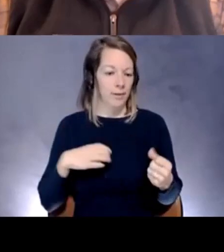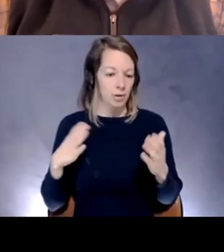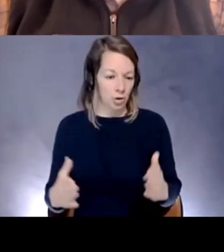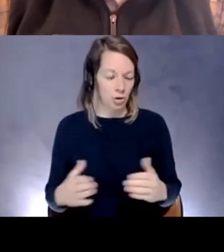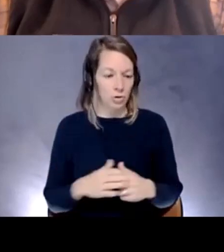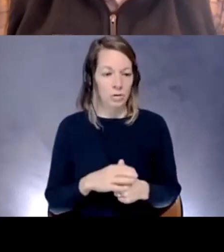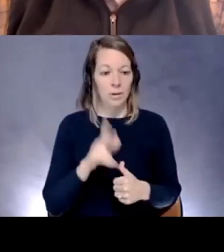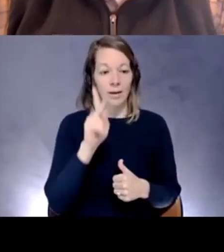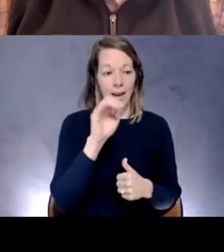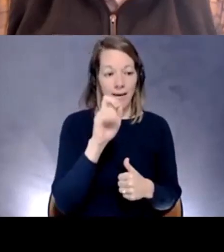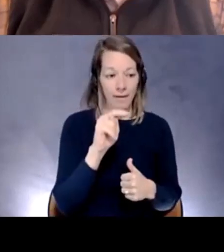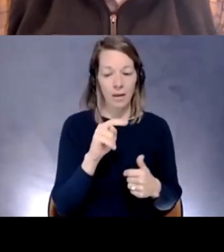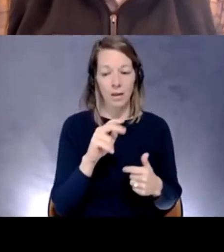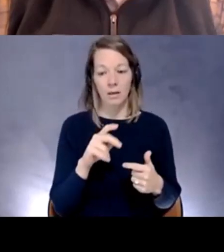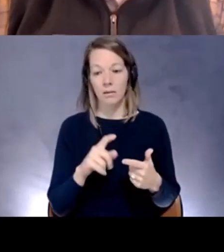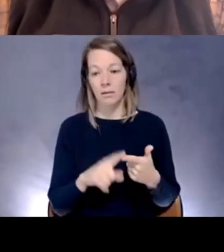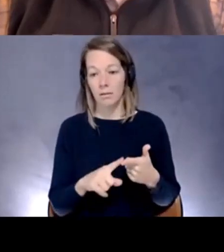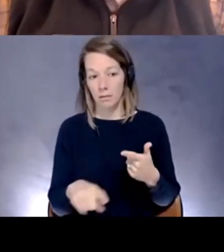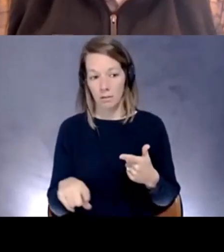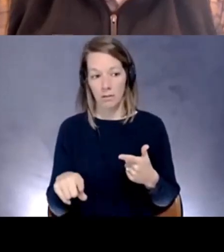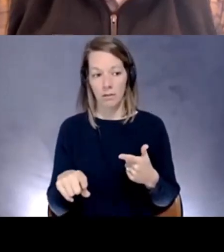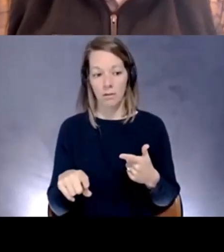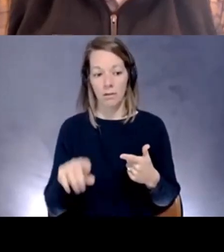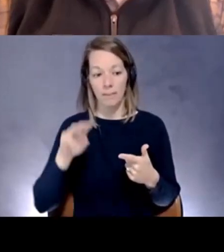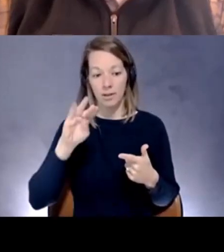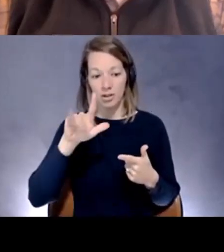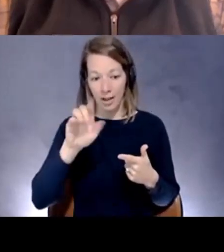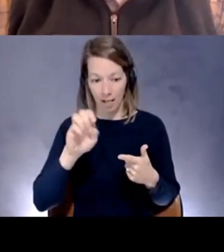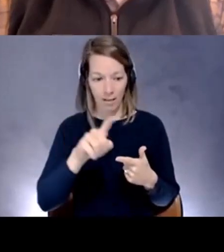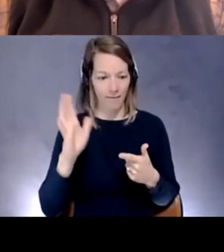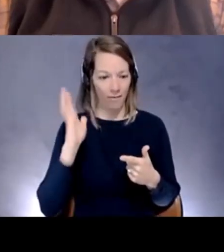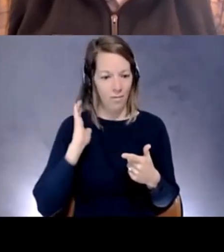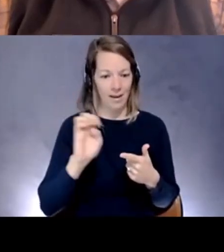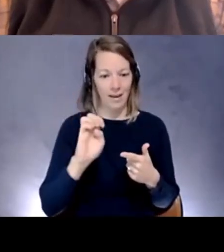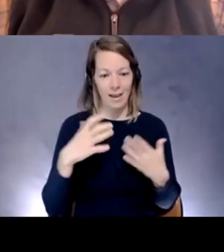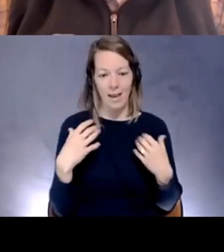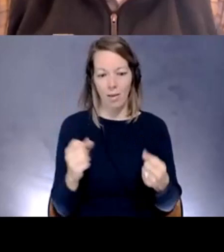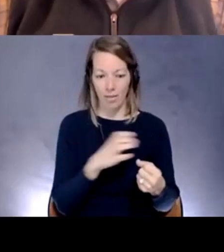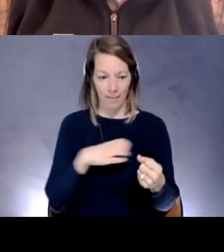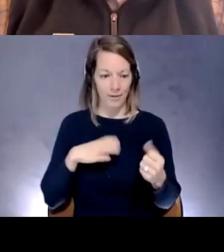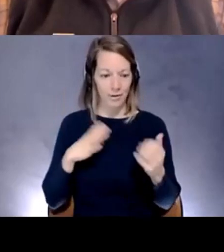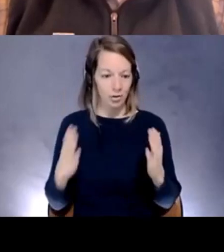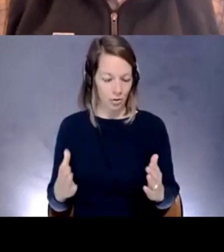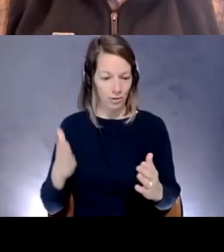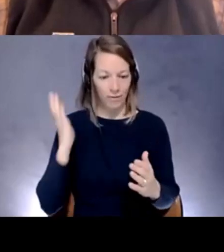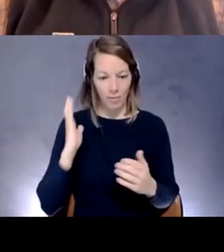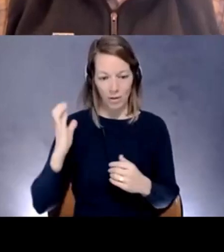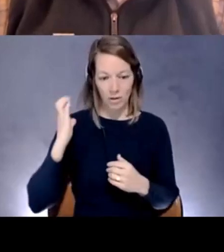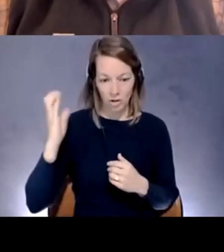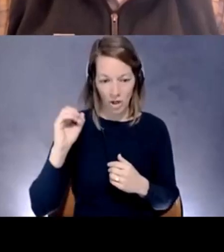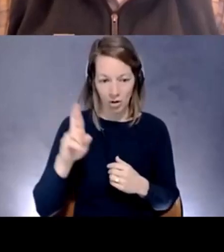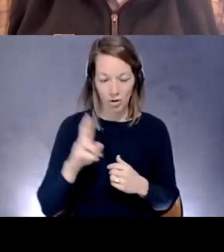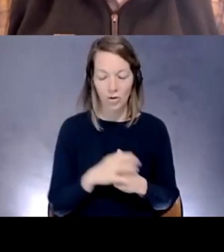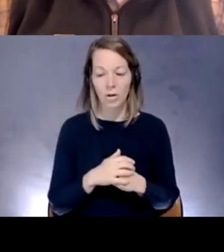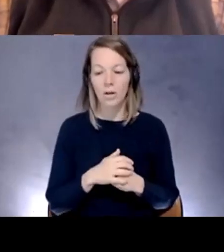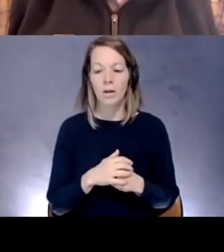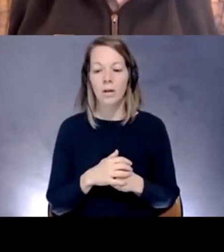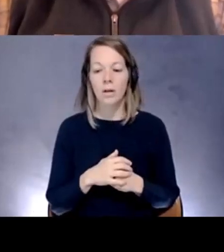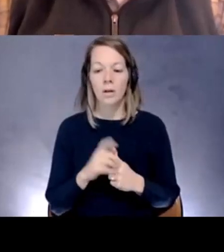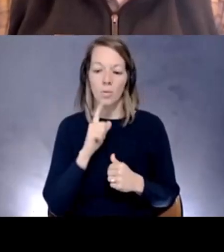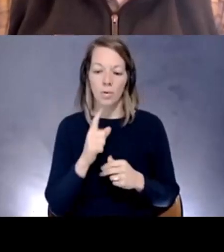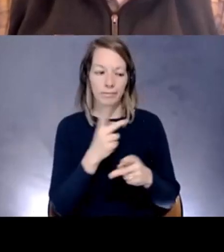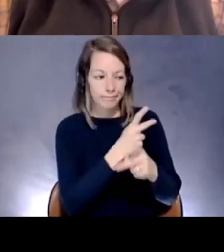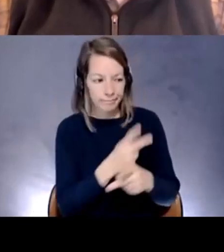including Kevin, as well as shout out to Michelle, who's a former eHealth commissioner and our former chair, toward vetting